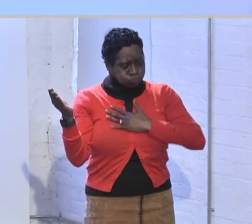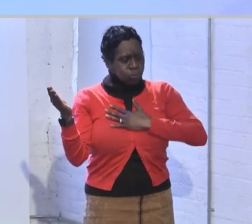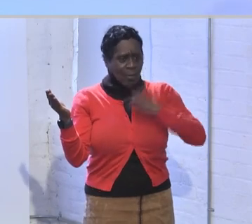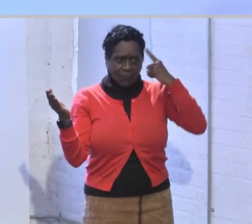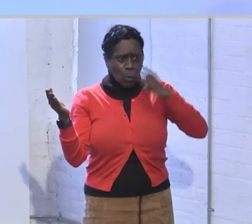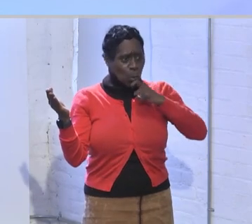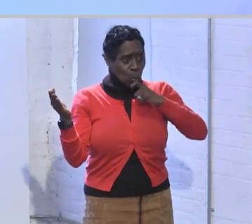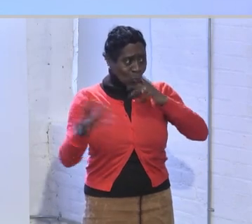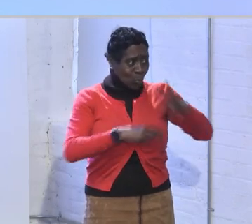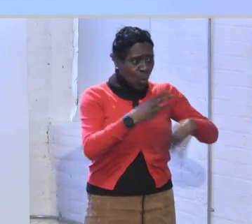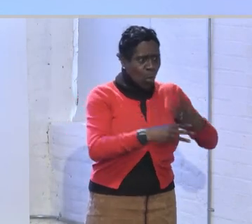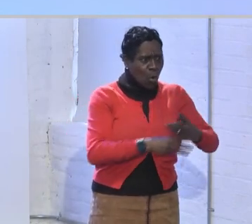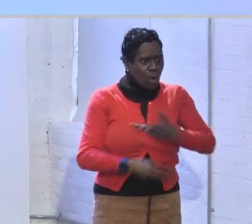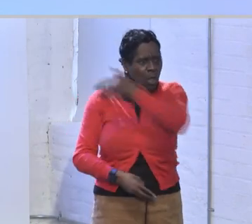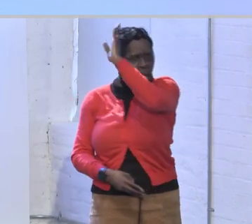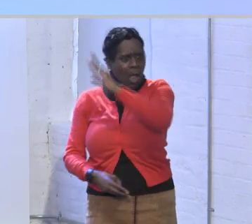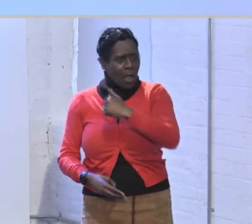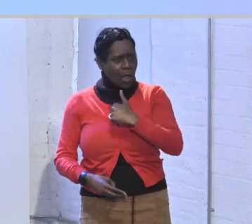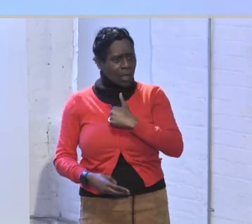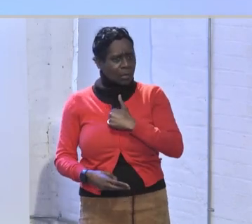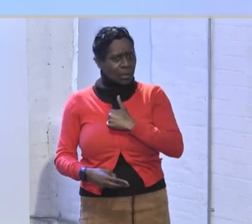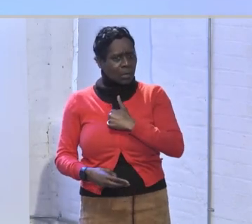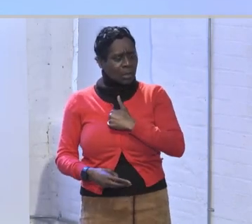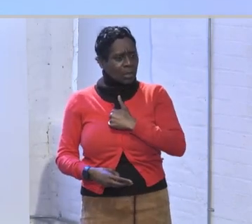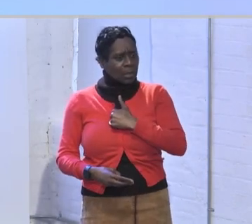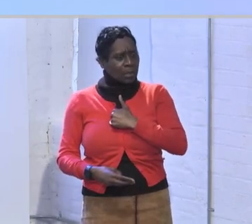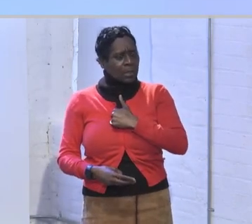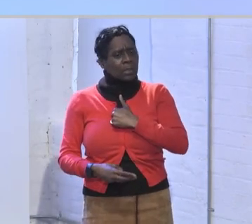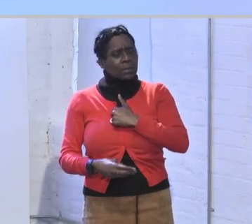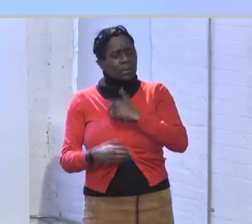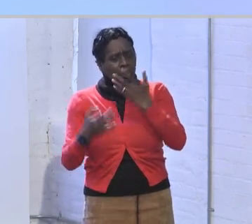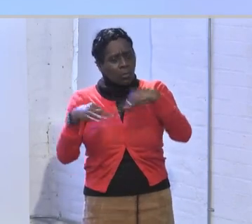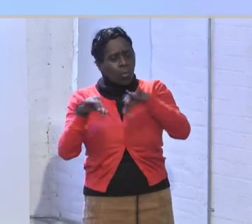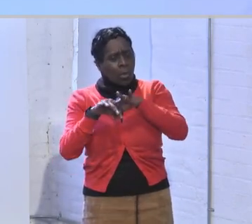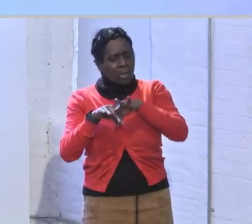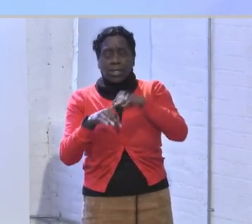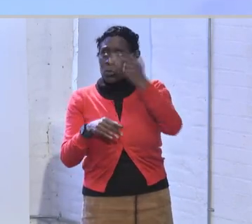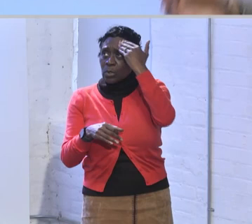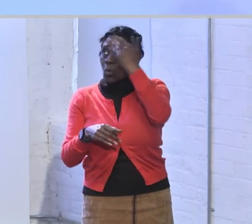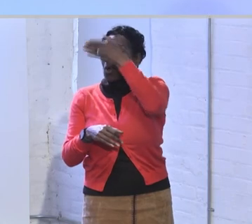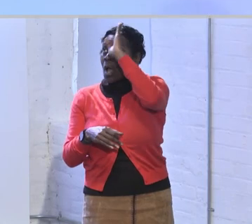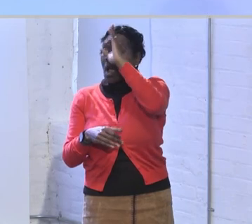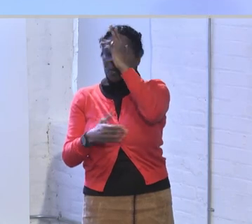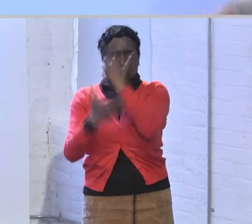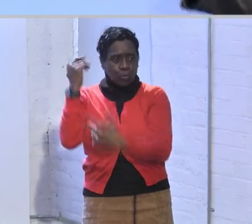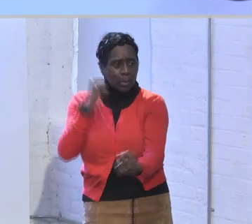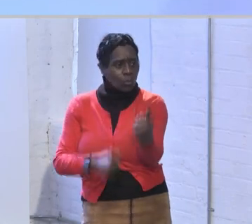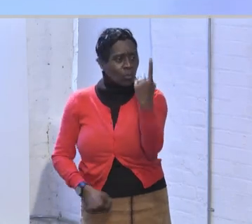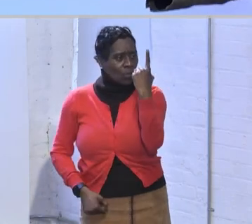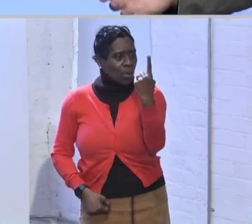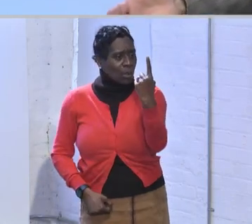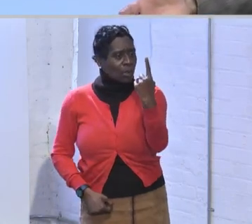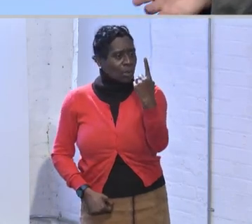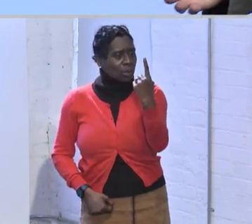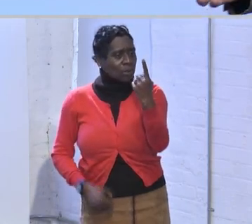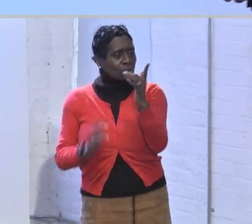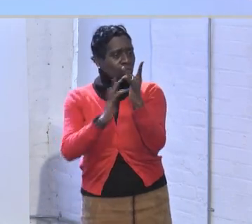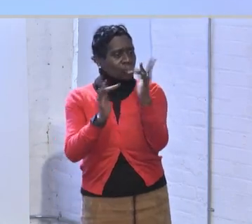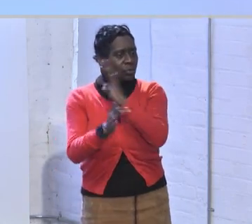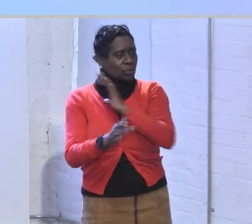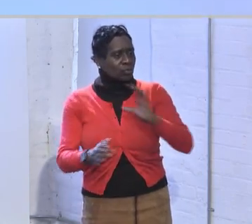God. Stir those affections for Jesus Christ. It certainly starts with the Trinity. We get many examples at Jesus